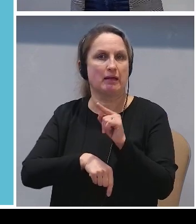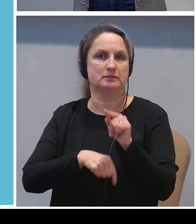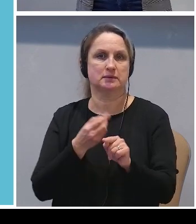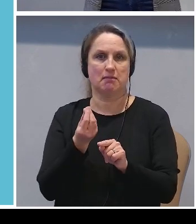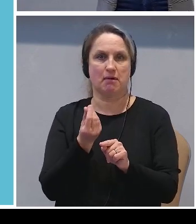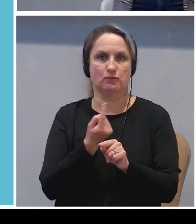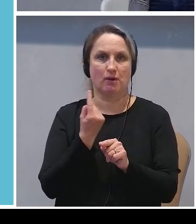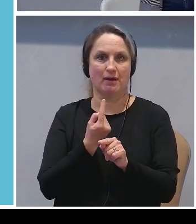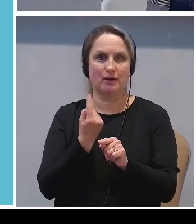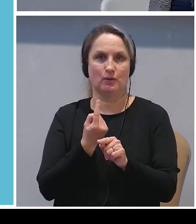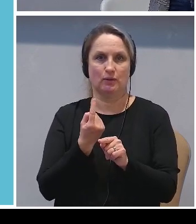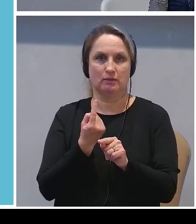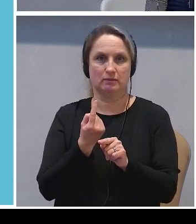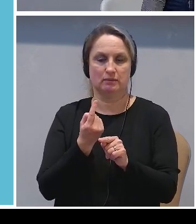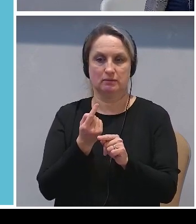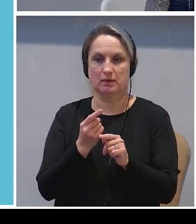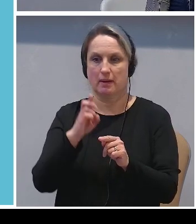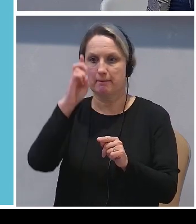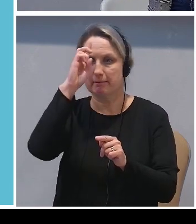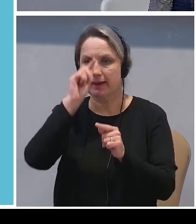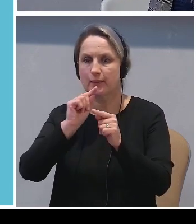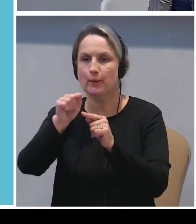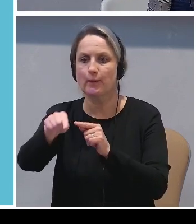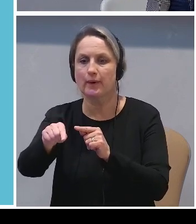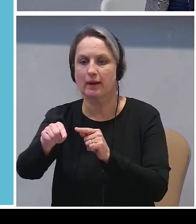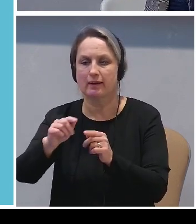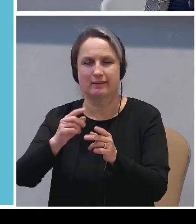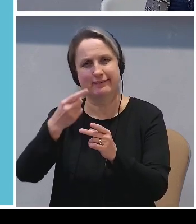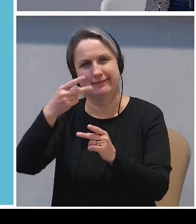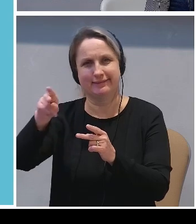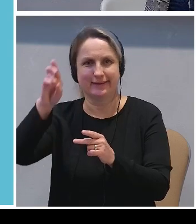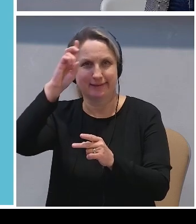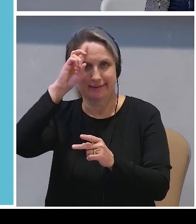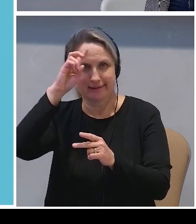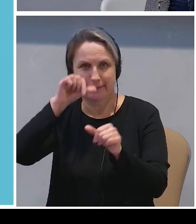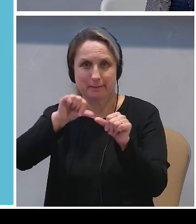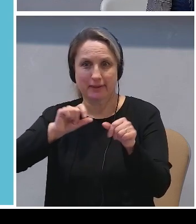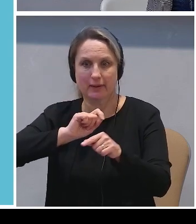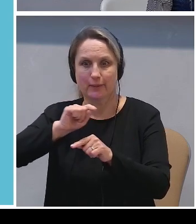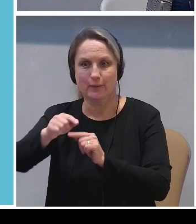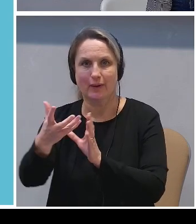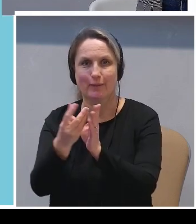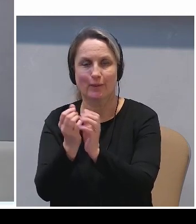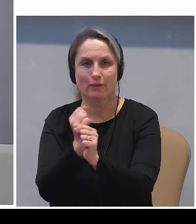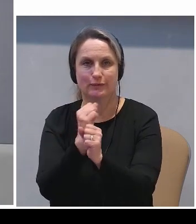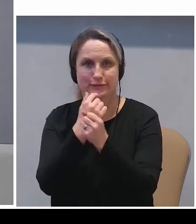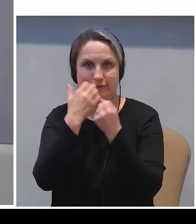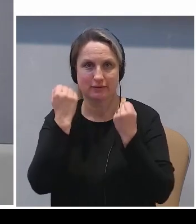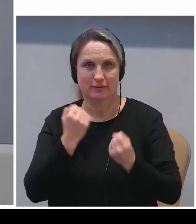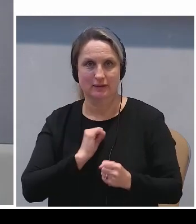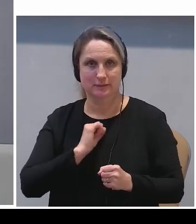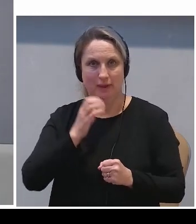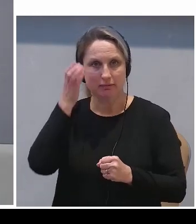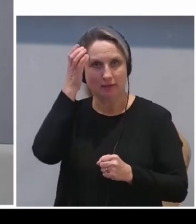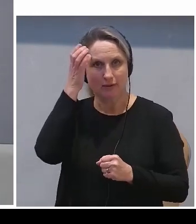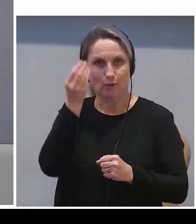use the money, because this is another complexity. We are now used to it, but getting funding from the European Commission requires also a lot of